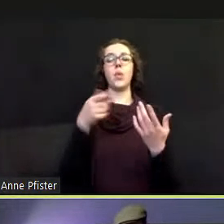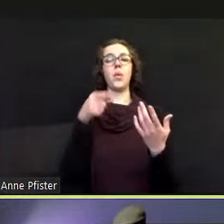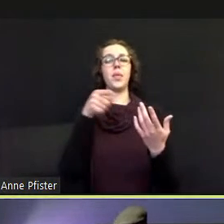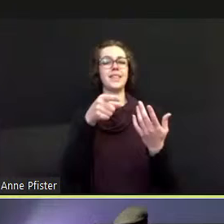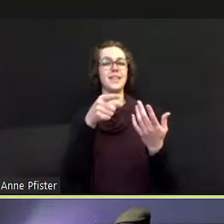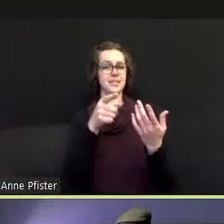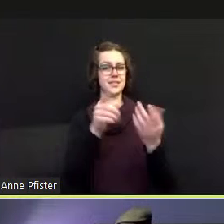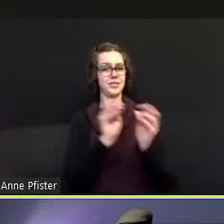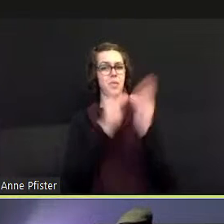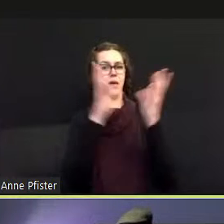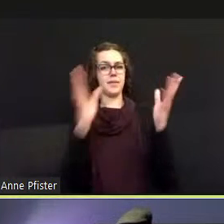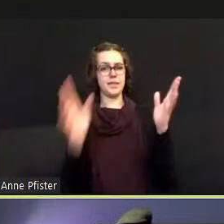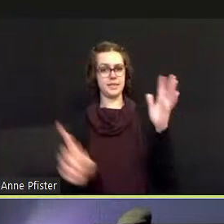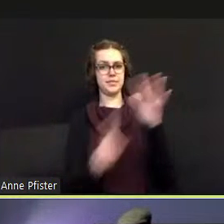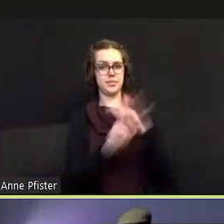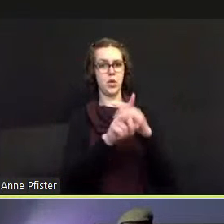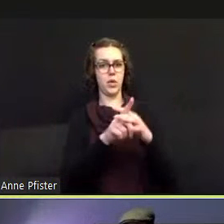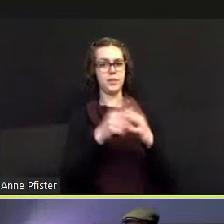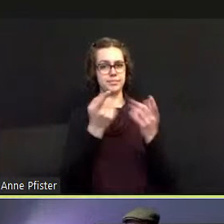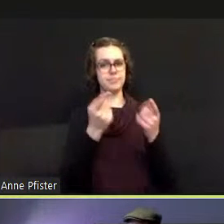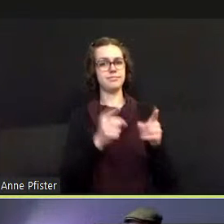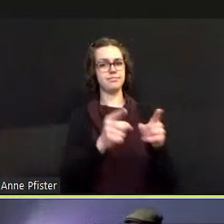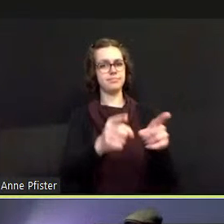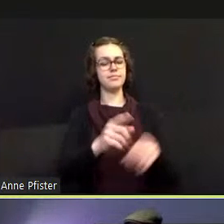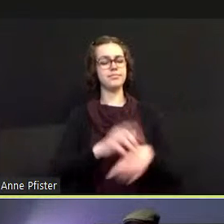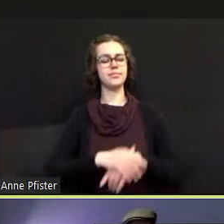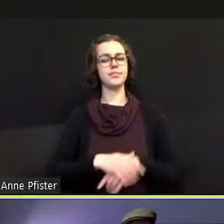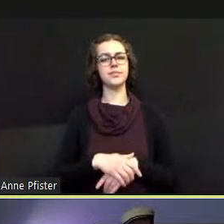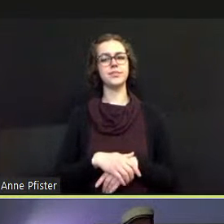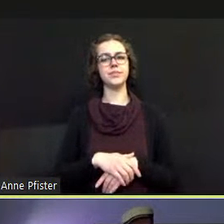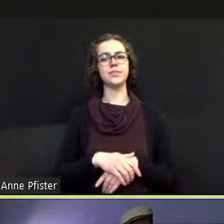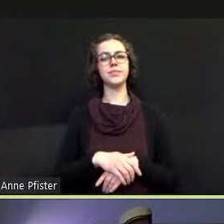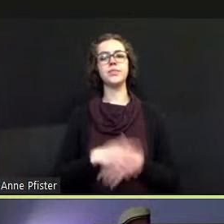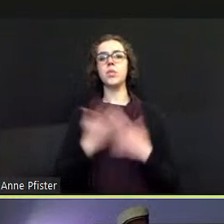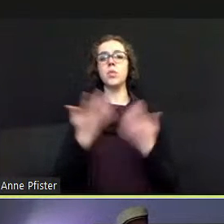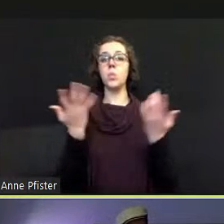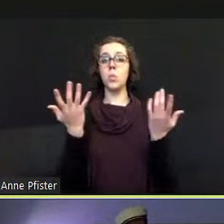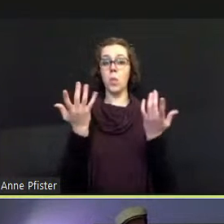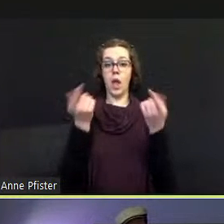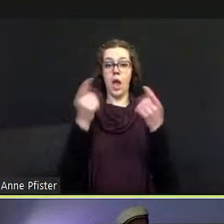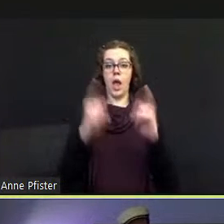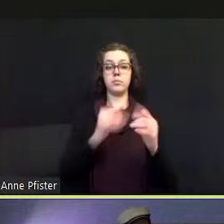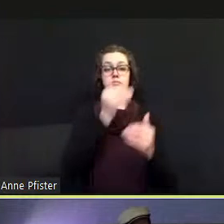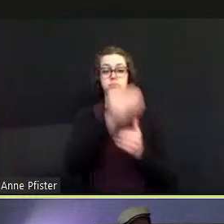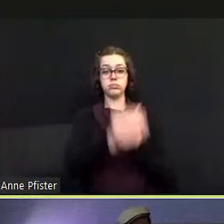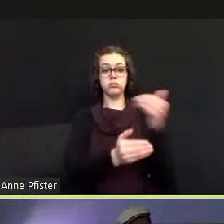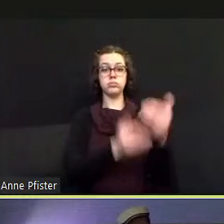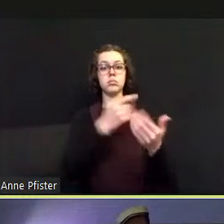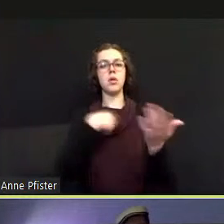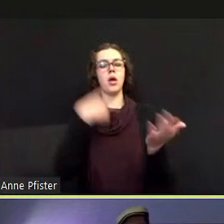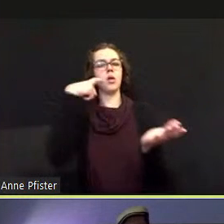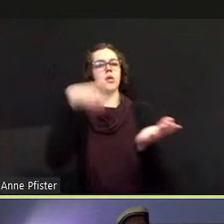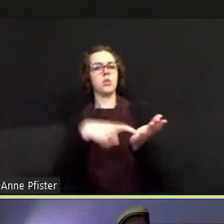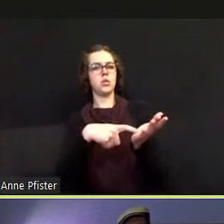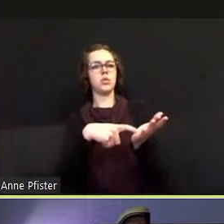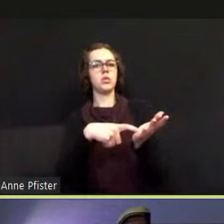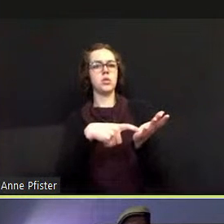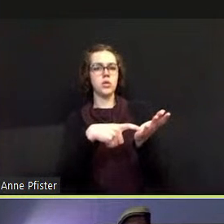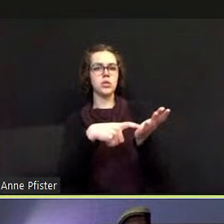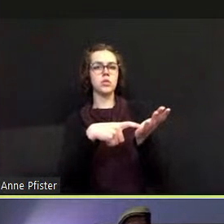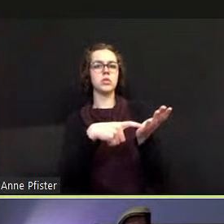play too. And so how this played out, I saw sometimes in